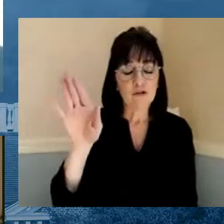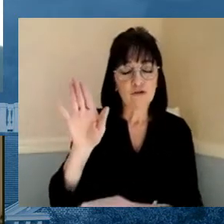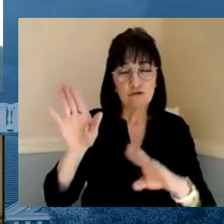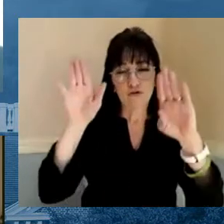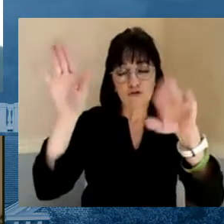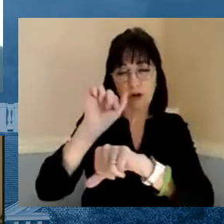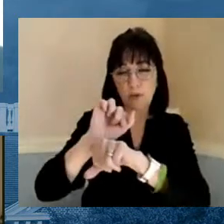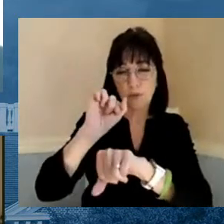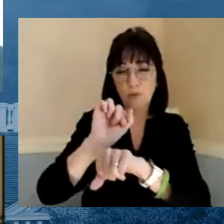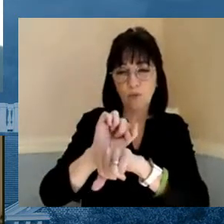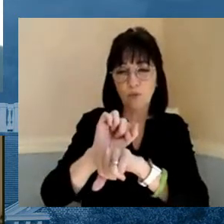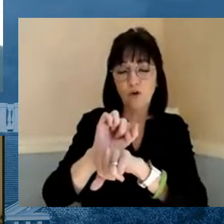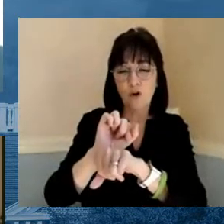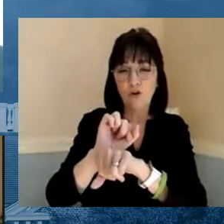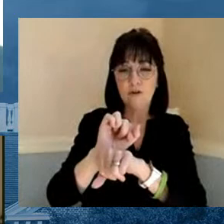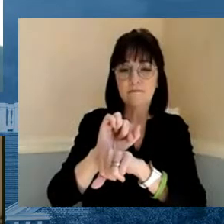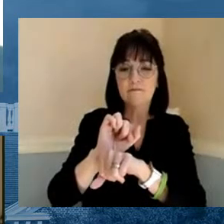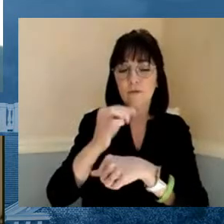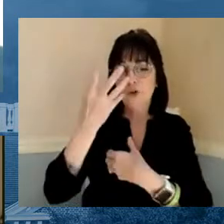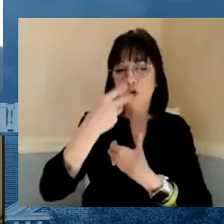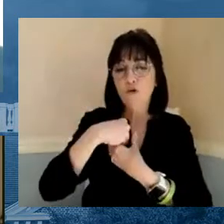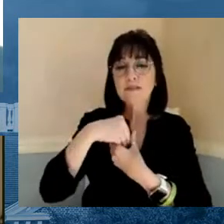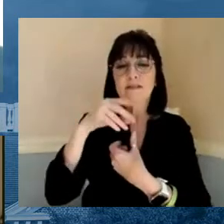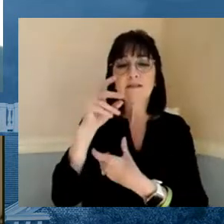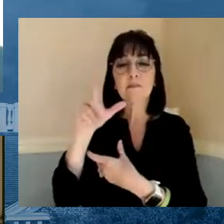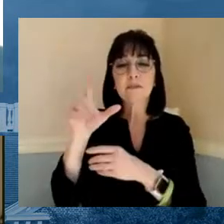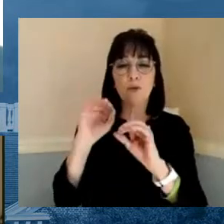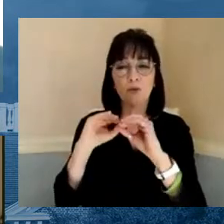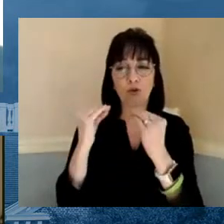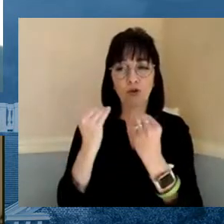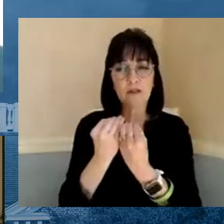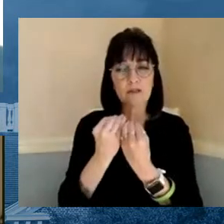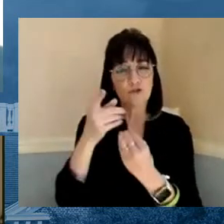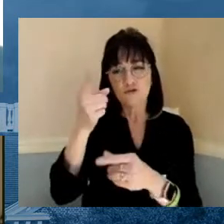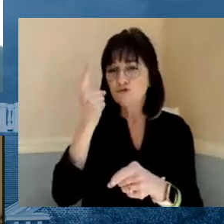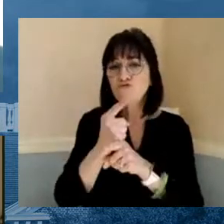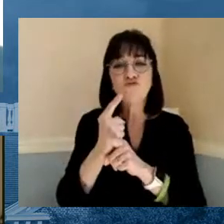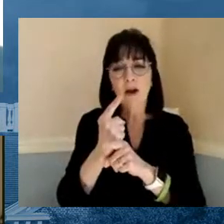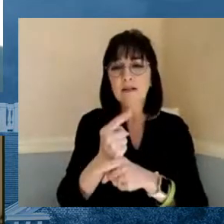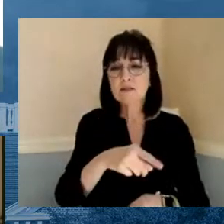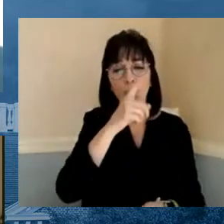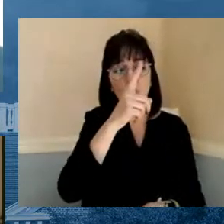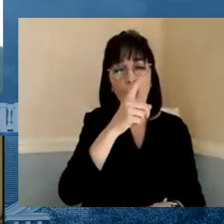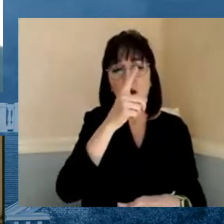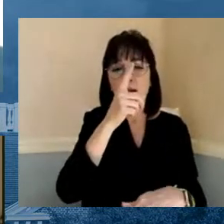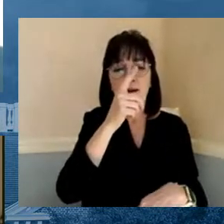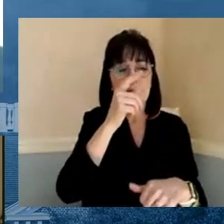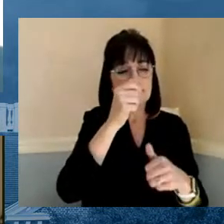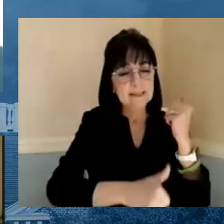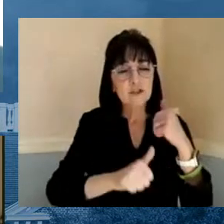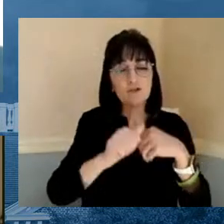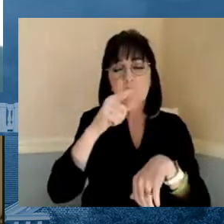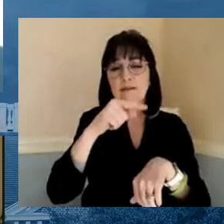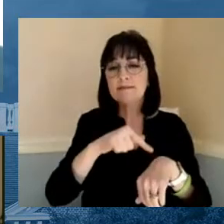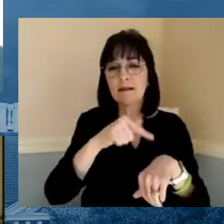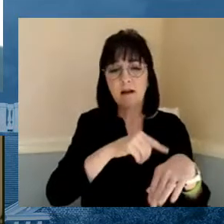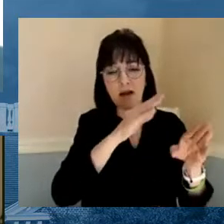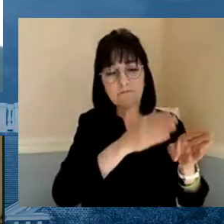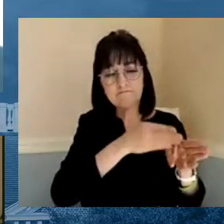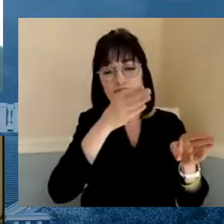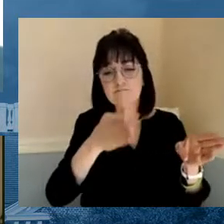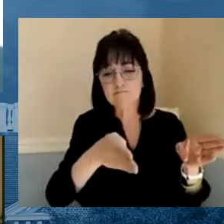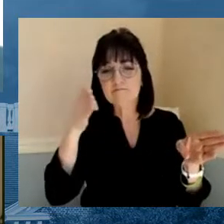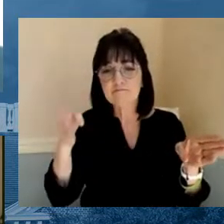Autism Delaware. You're exactly right. You have to do this one person at a time, peer-to-peer, empower. Been incredible